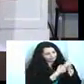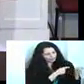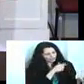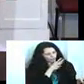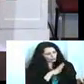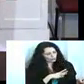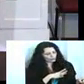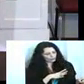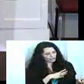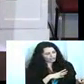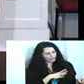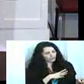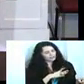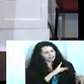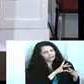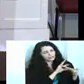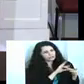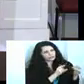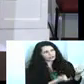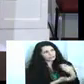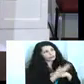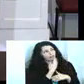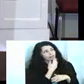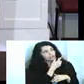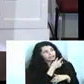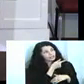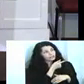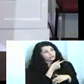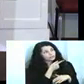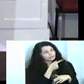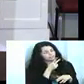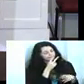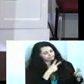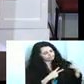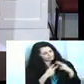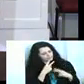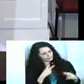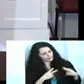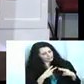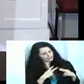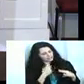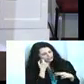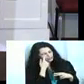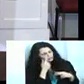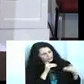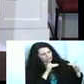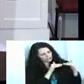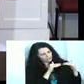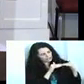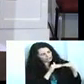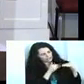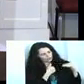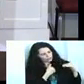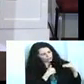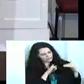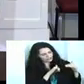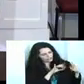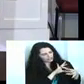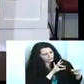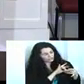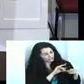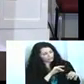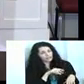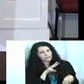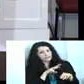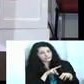morning, thanking you that we can see ourselves in that story, sat at that well that